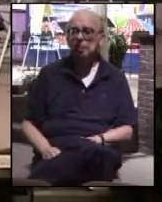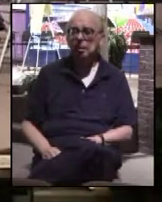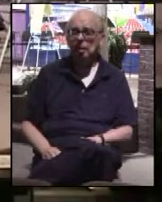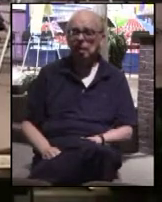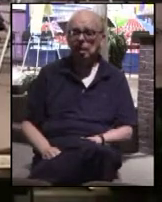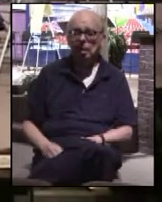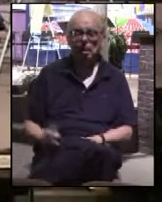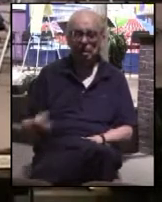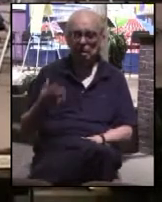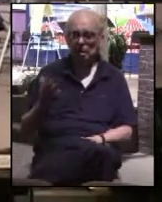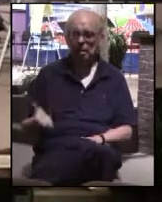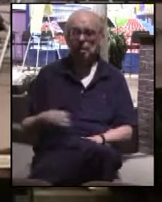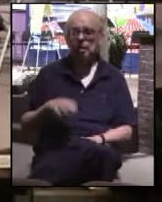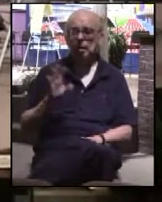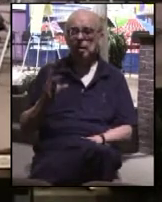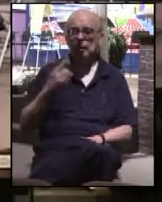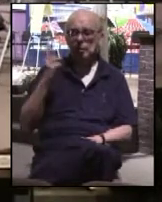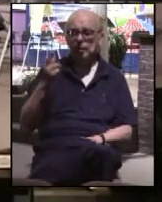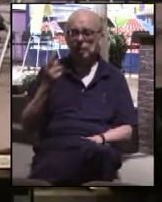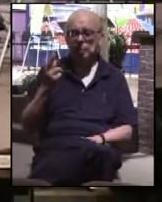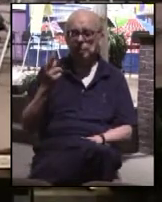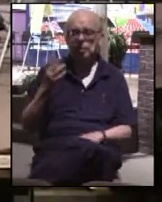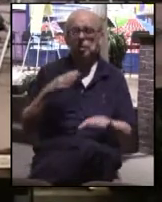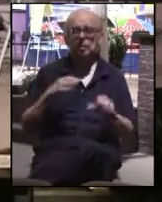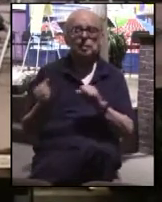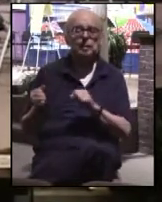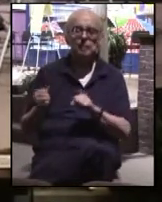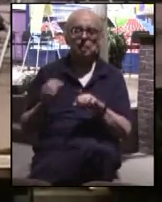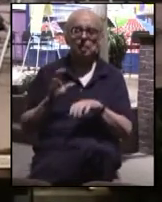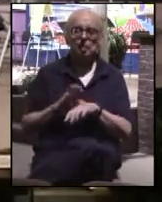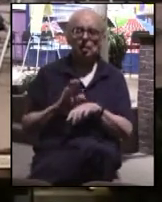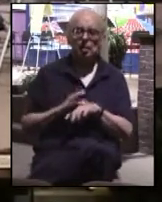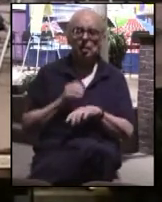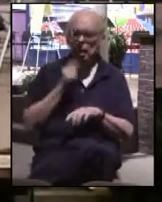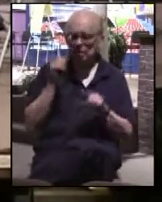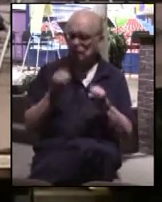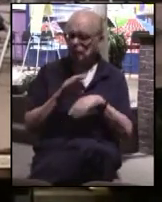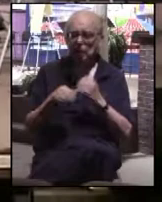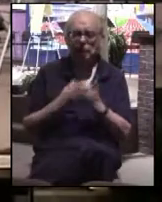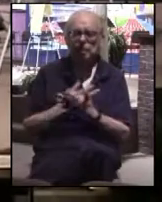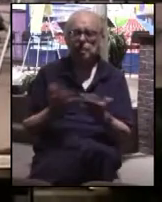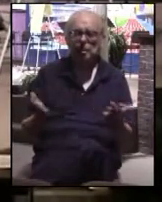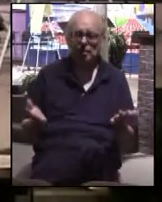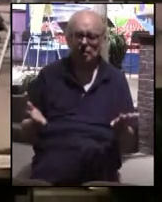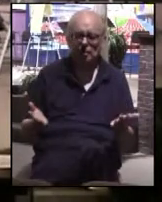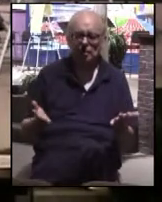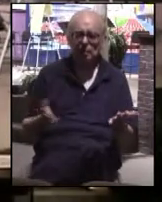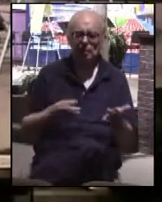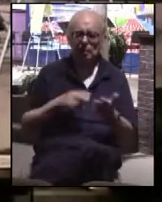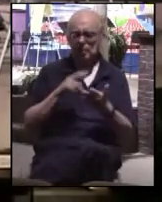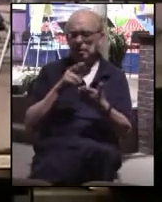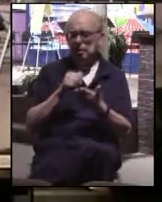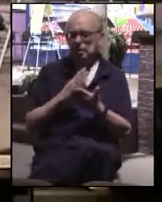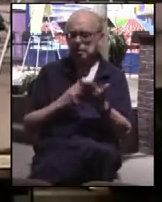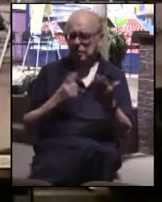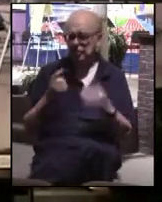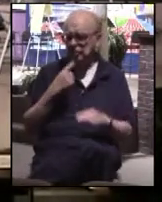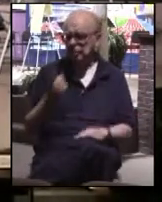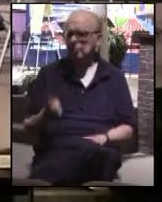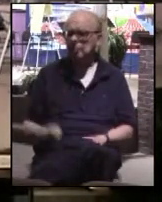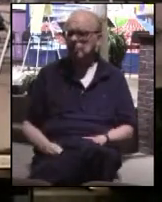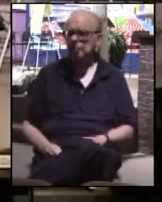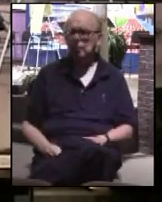and it said here are five reasons to leave to leave and i don't agree with all of them but let me just read some of this to you